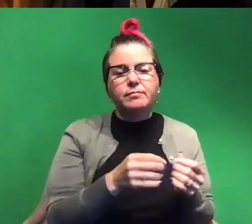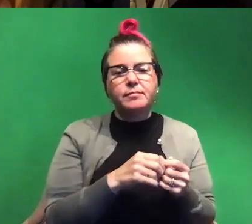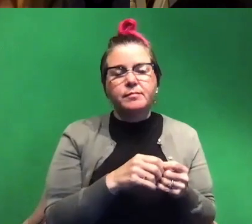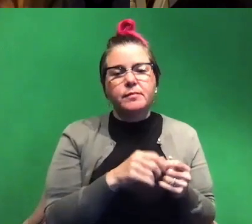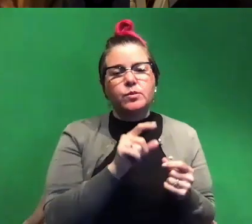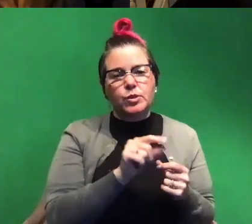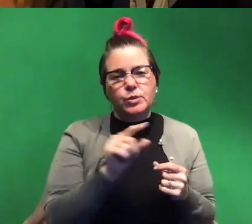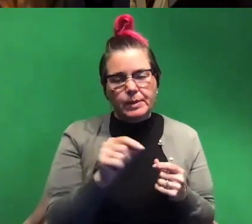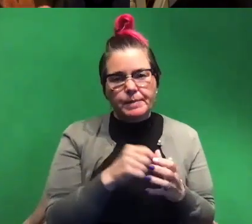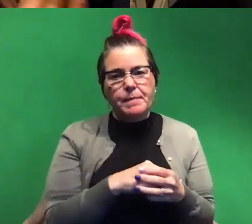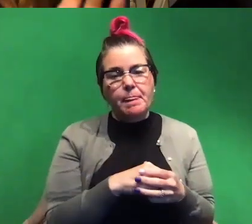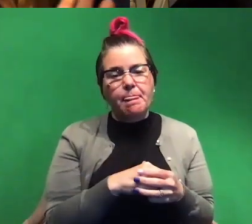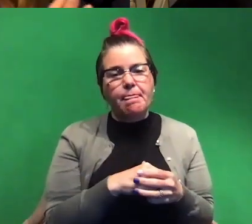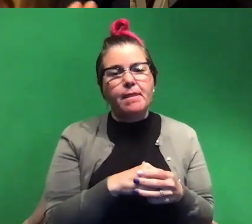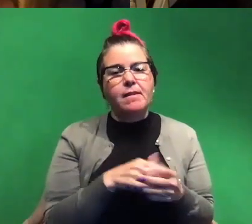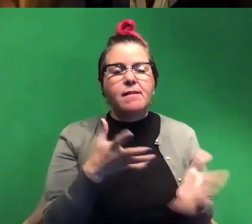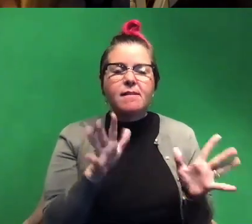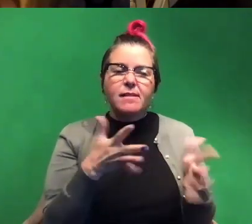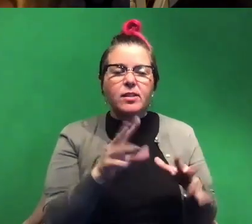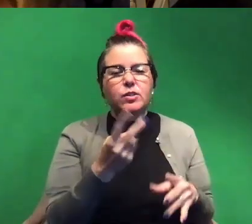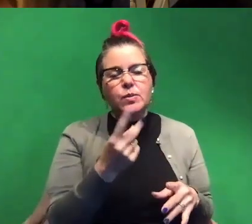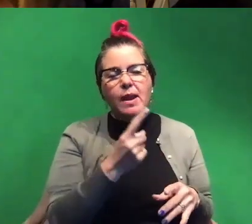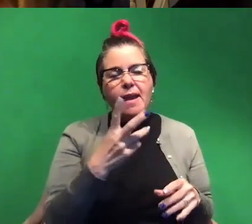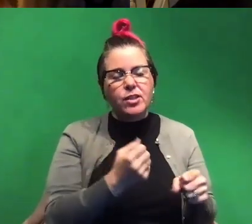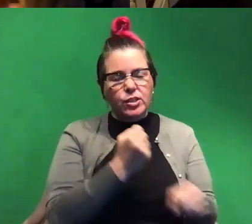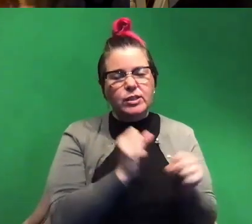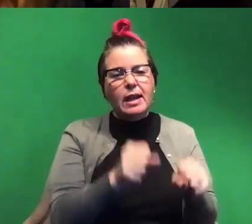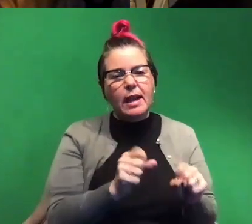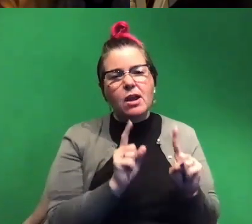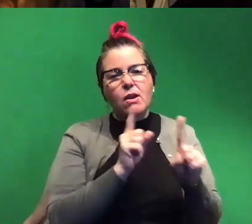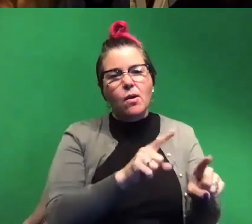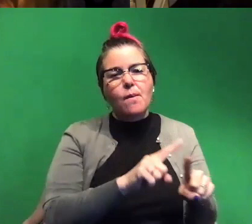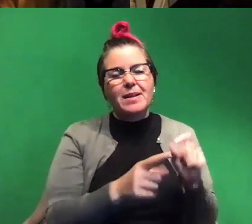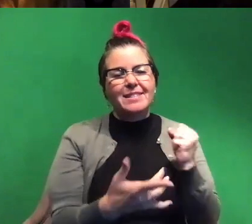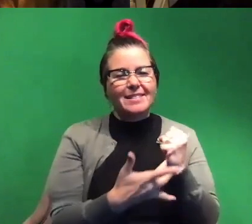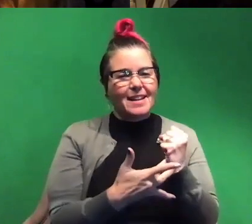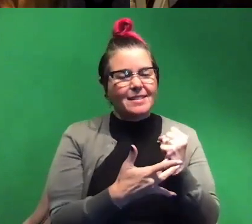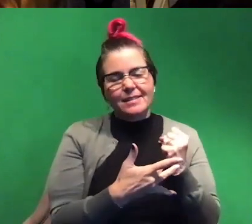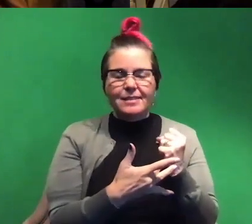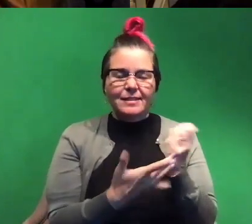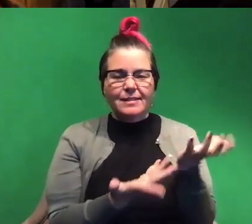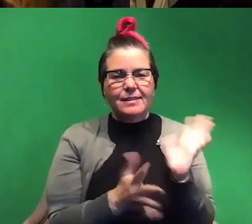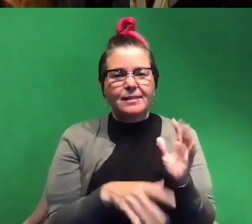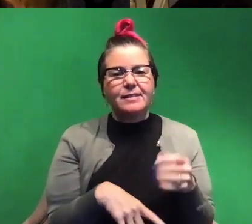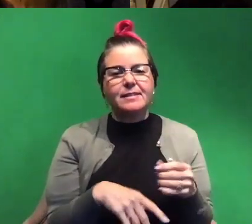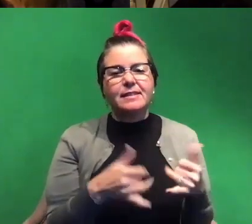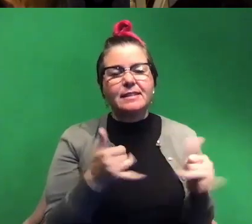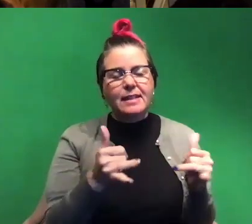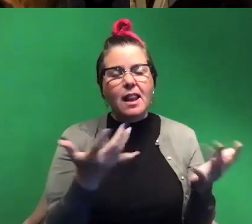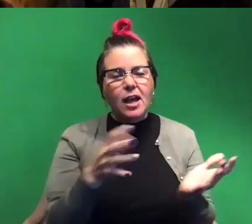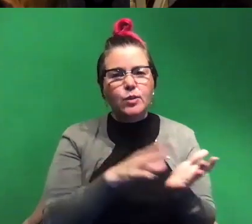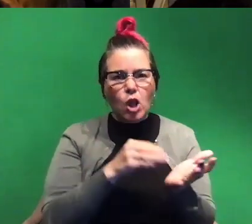so roughly every 2.5 years we could go, but technically, there's still a lot of